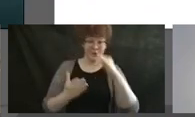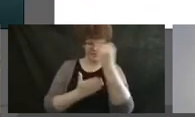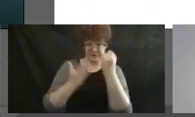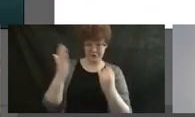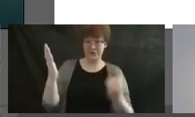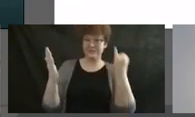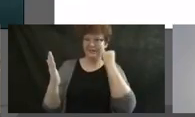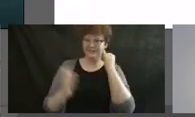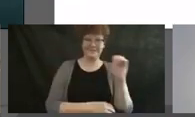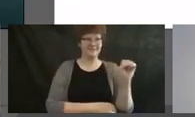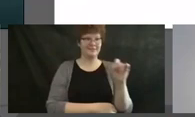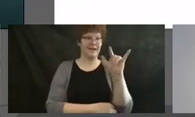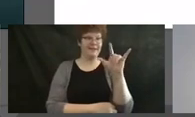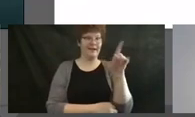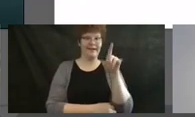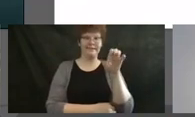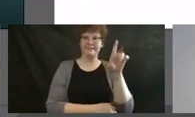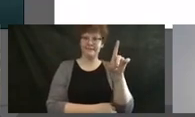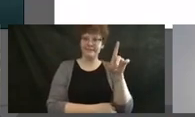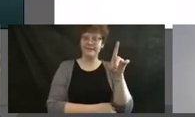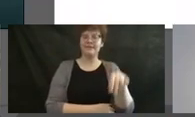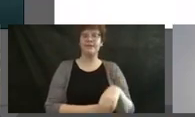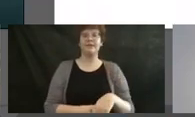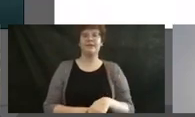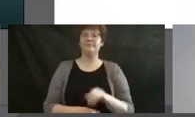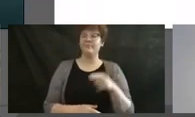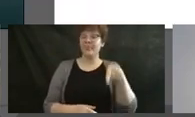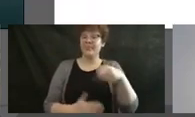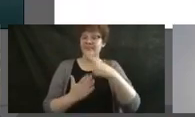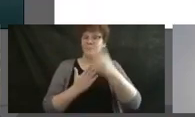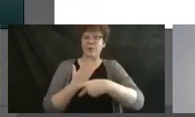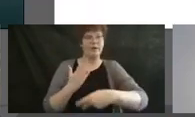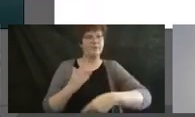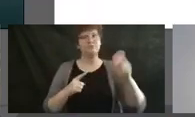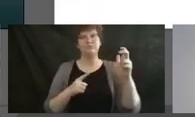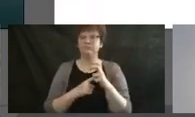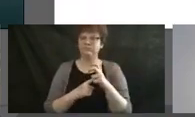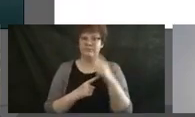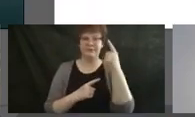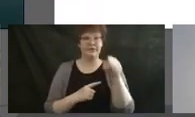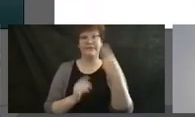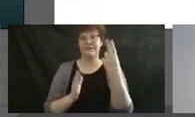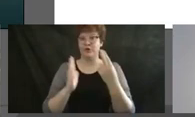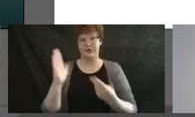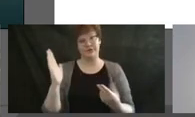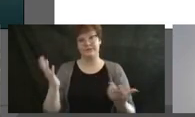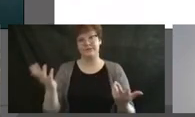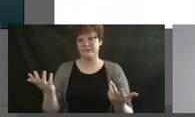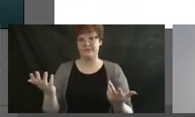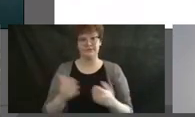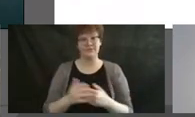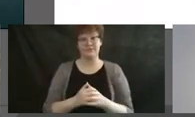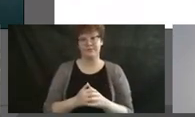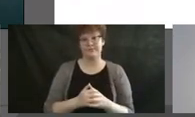where Adobe Illustrator excels, you can't beat these. You really can't.